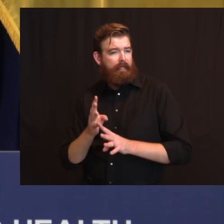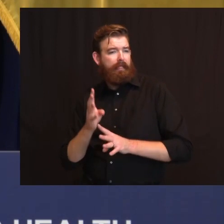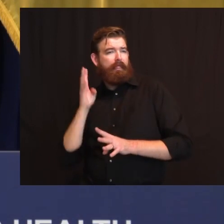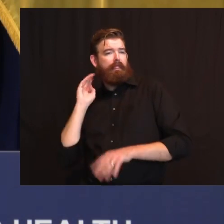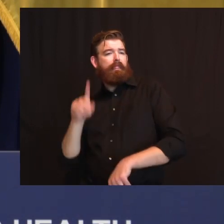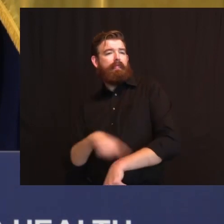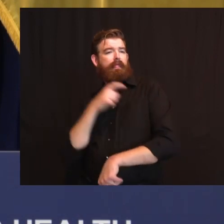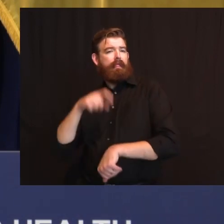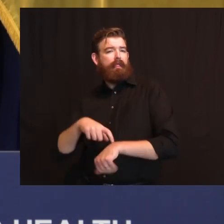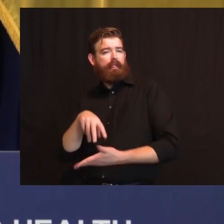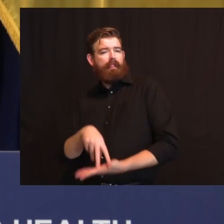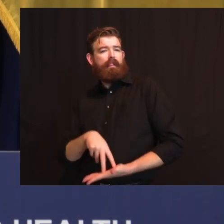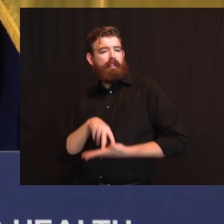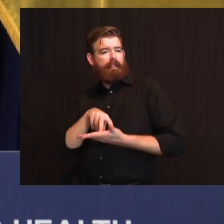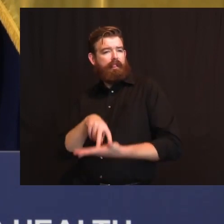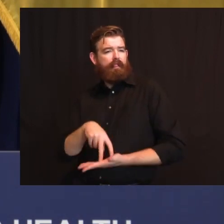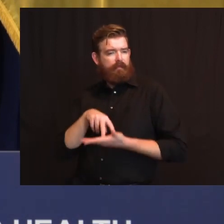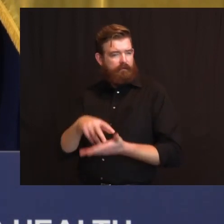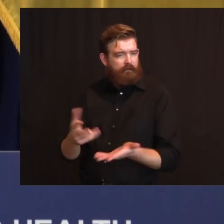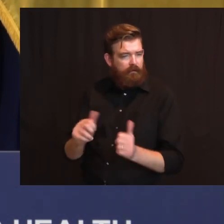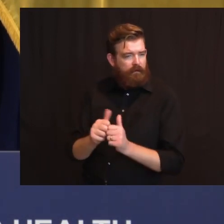Rosa who can't get any help?